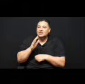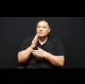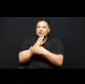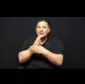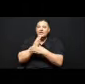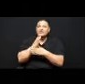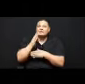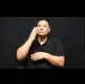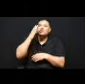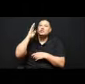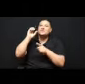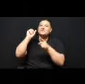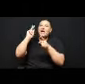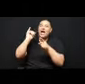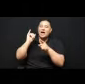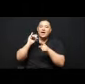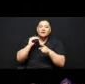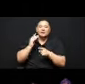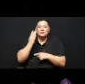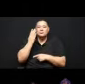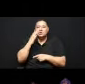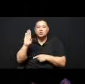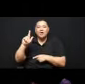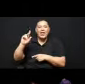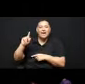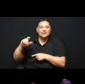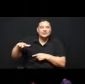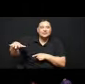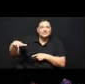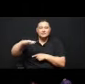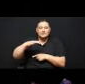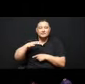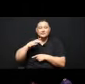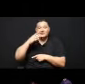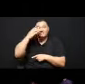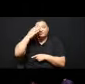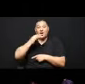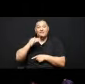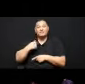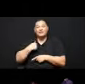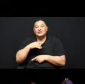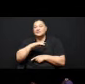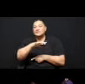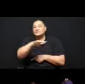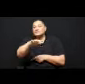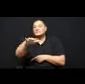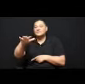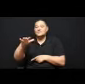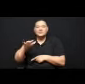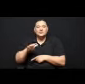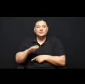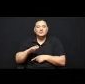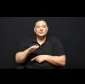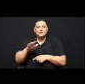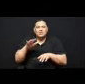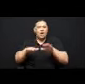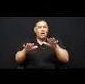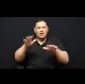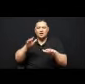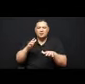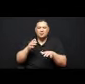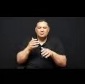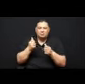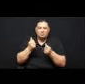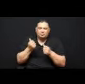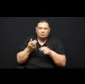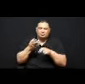of the lake in front of me. Rolling waves of scorched sands. America, is that how you see me? When